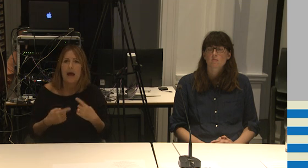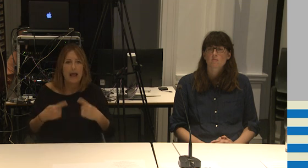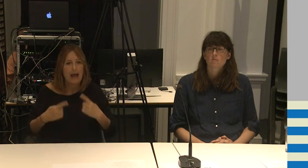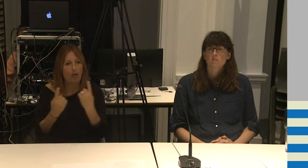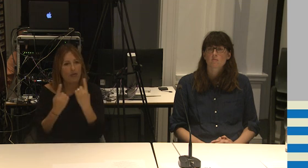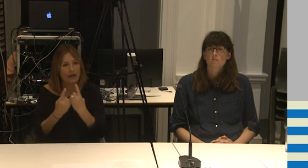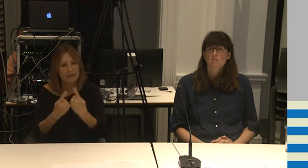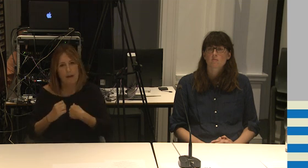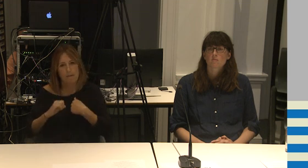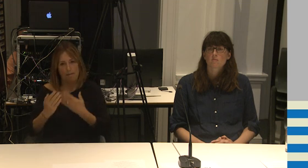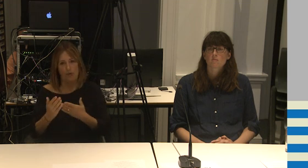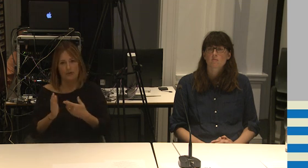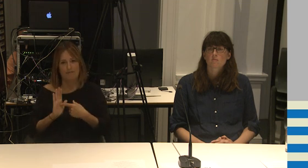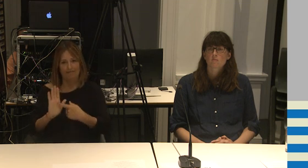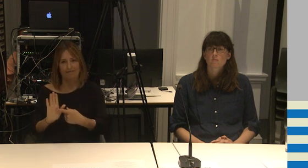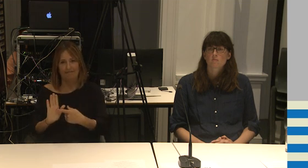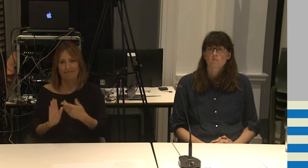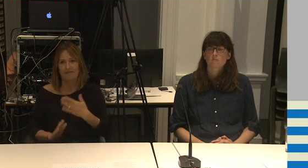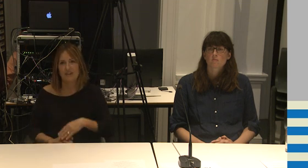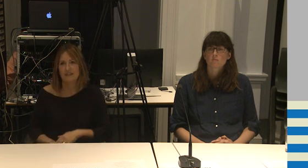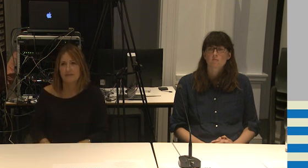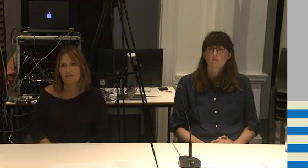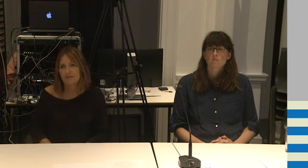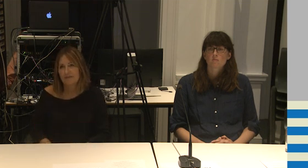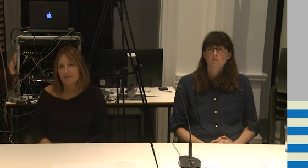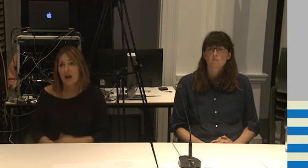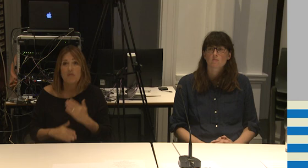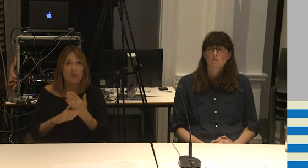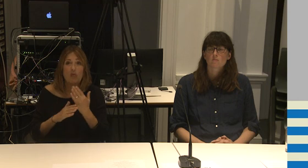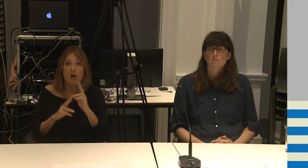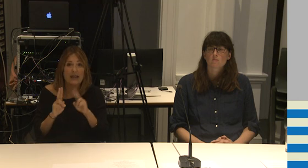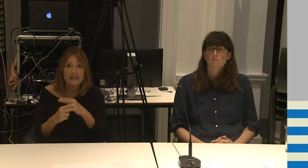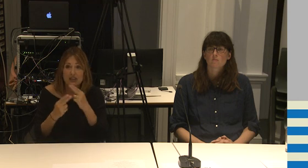that's my brief, really. I get commissioned work internationally to